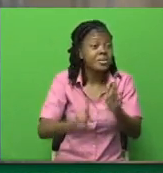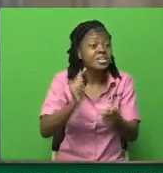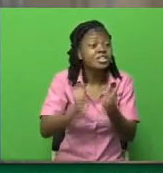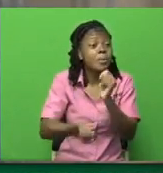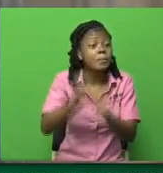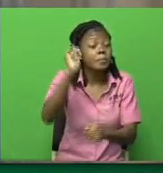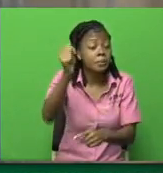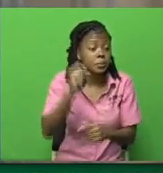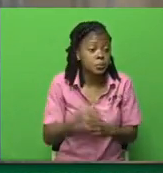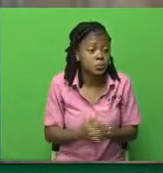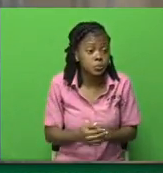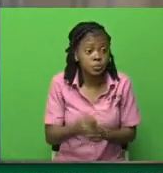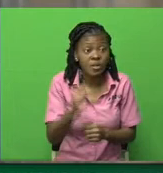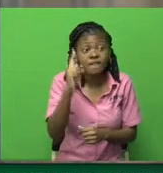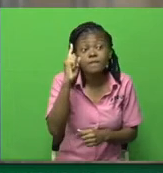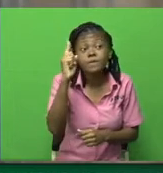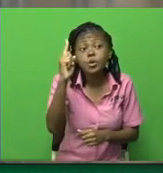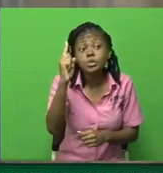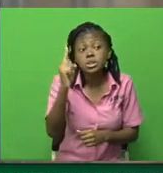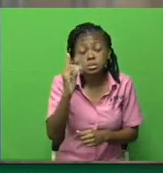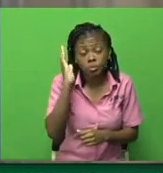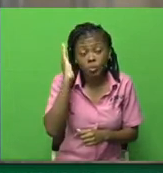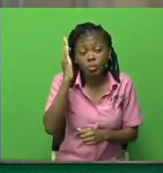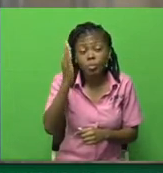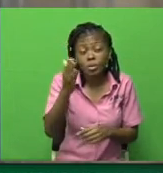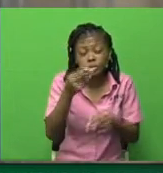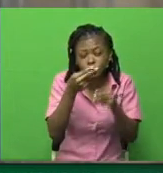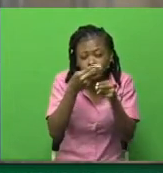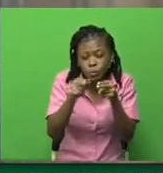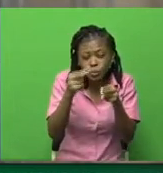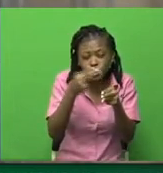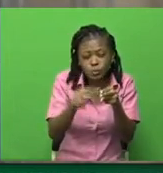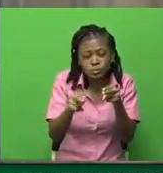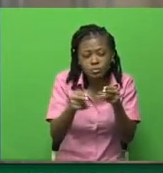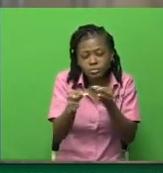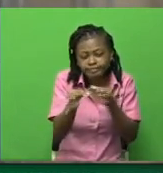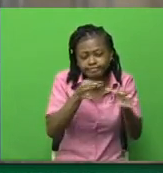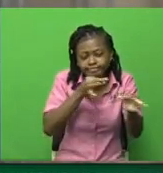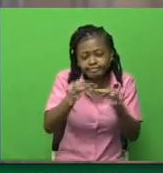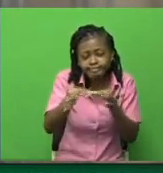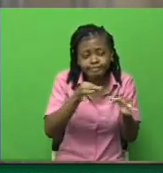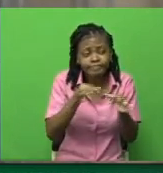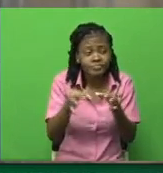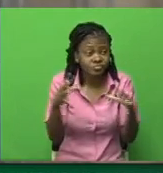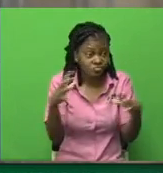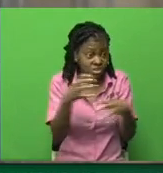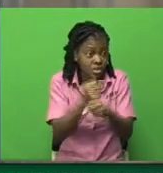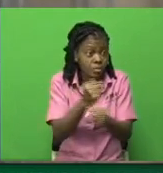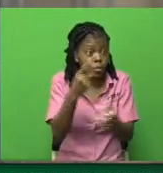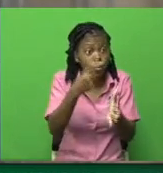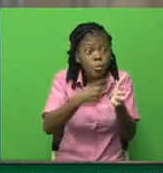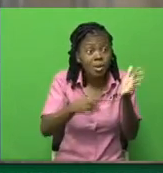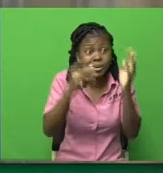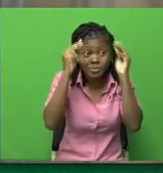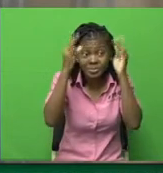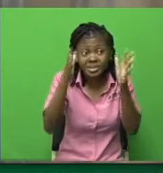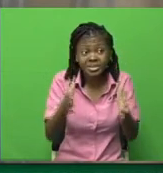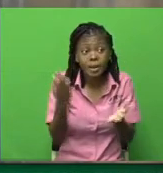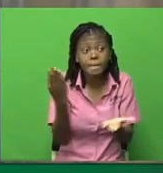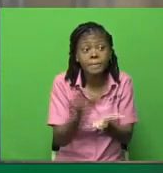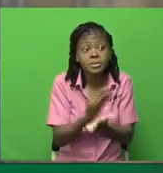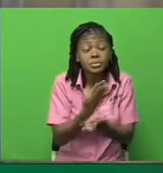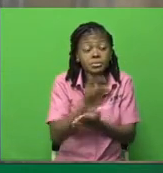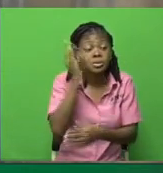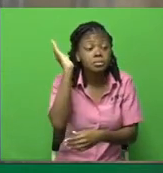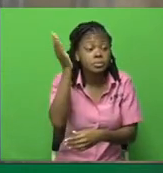do so by firstly looking at a brief overview of The Minister's presentation then I look at the macro